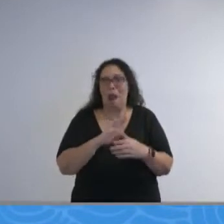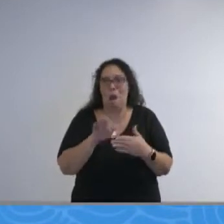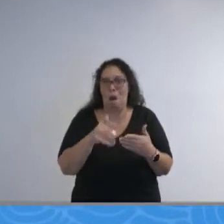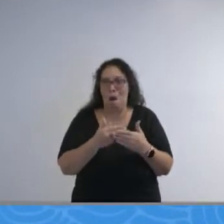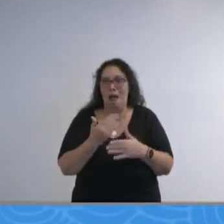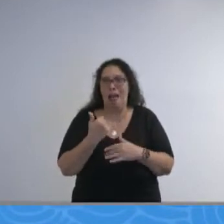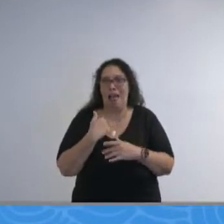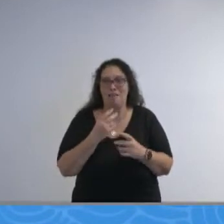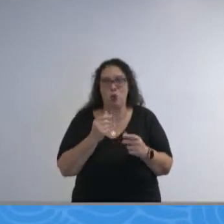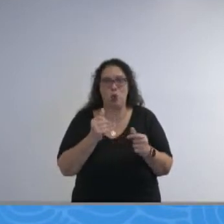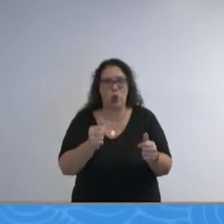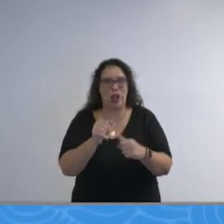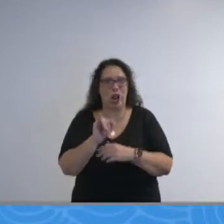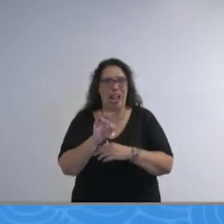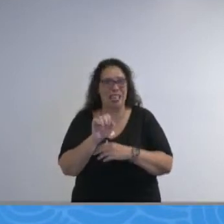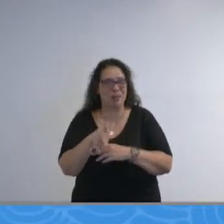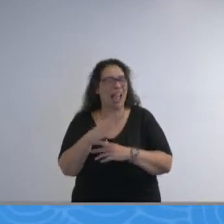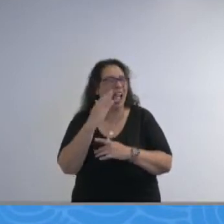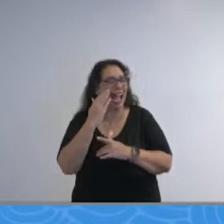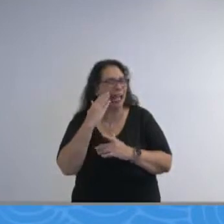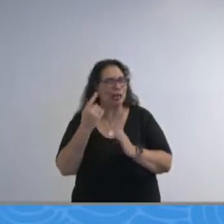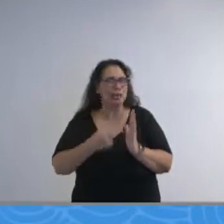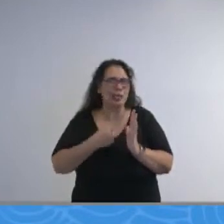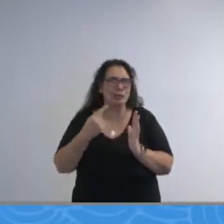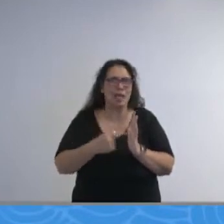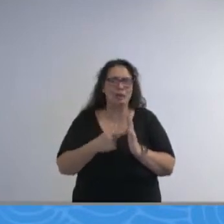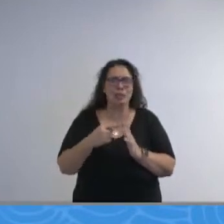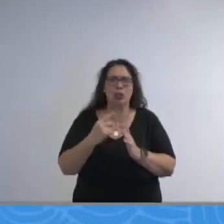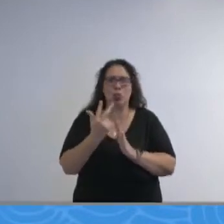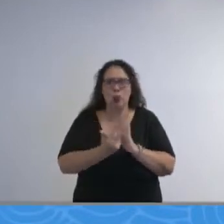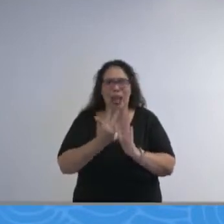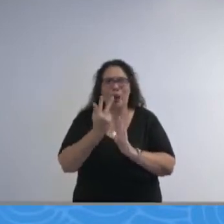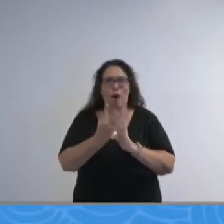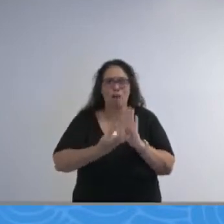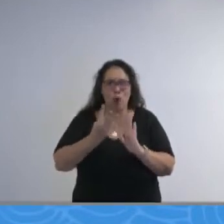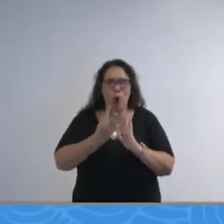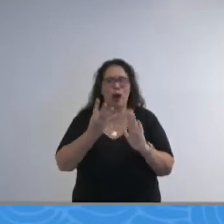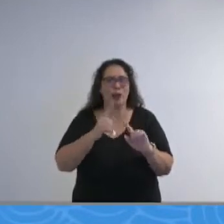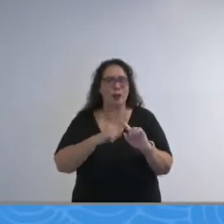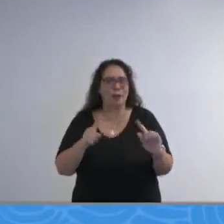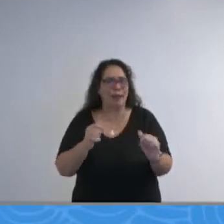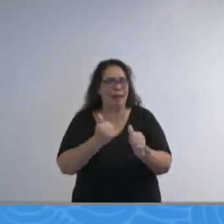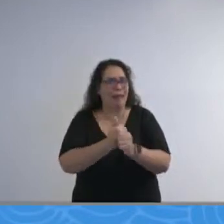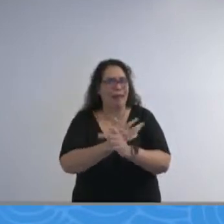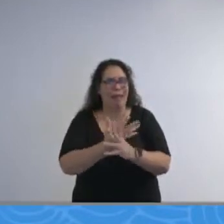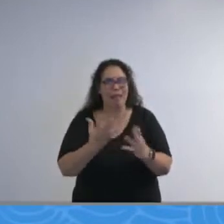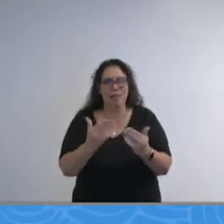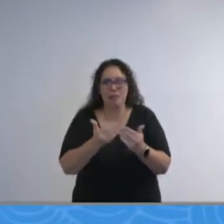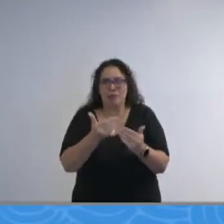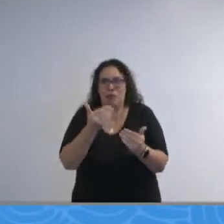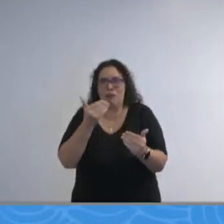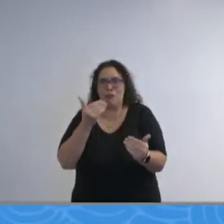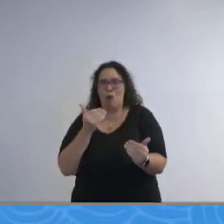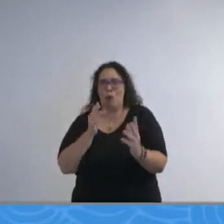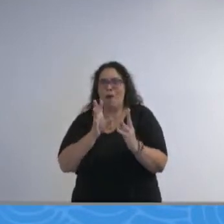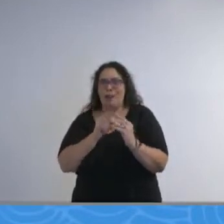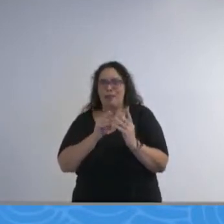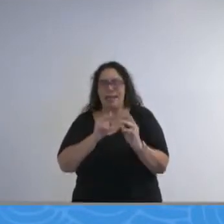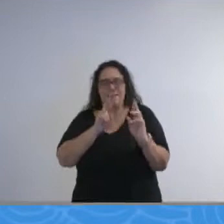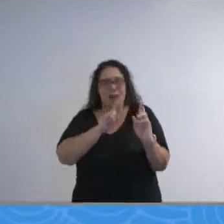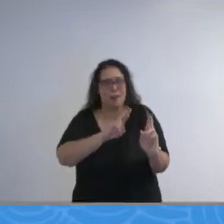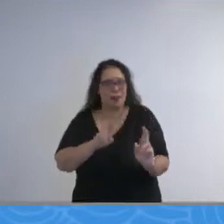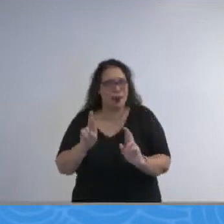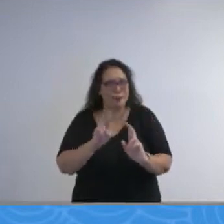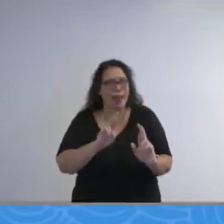quicker IEPs, because I know sometimes they could be 3 to 4 hours, but I've learned that having everything on hand and being